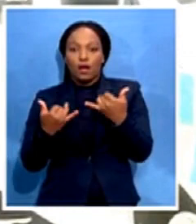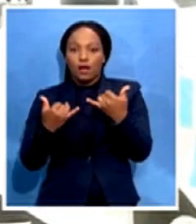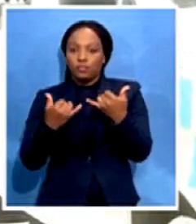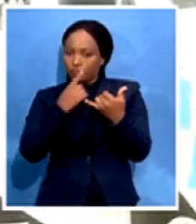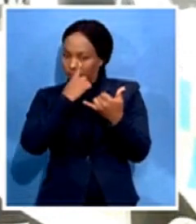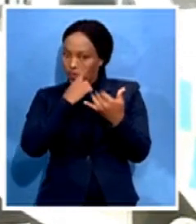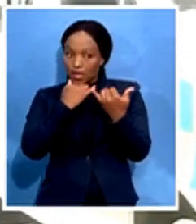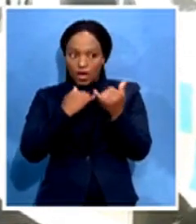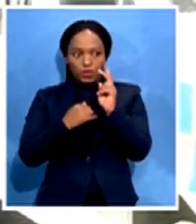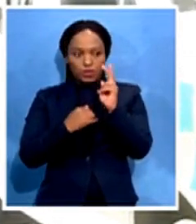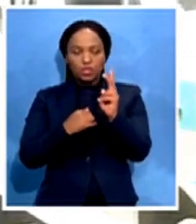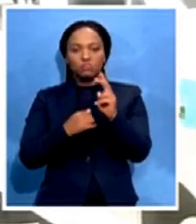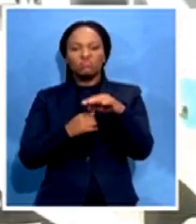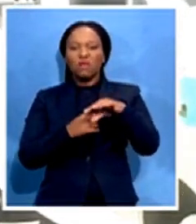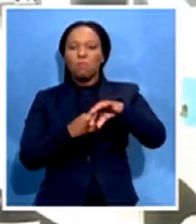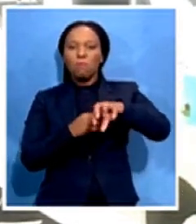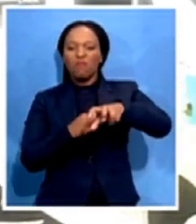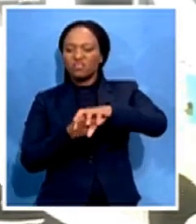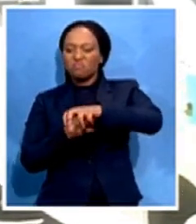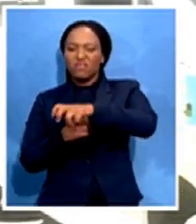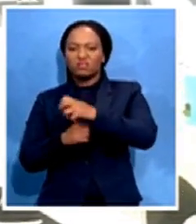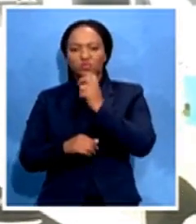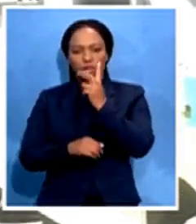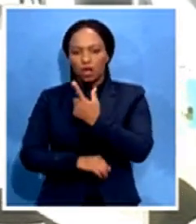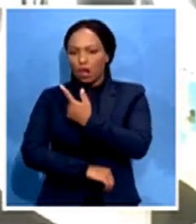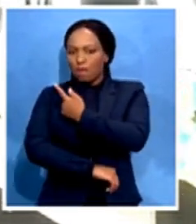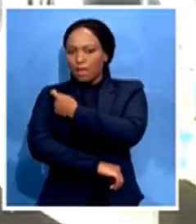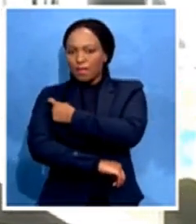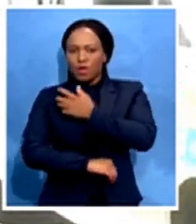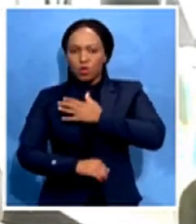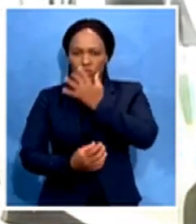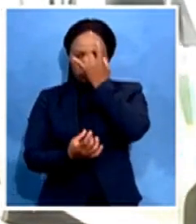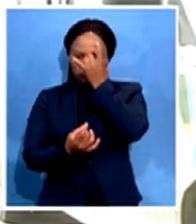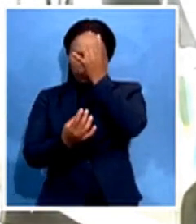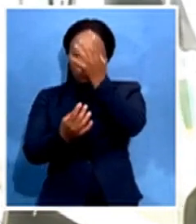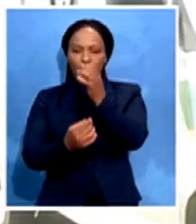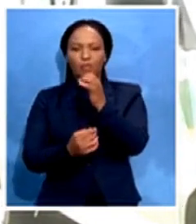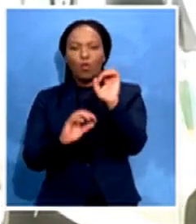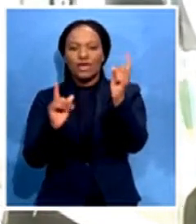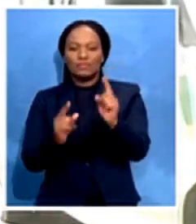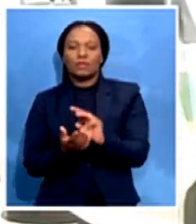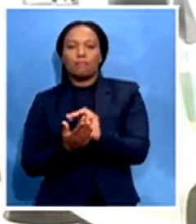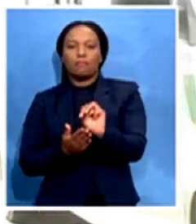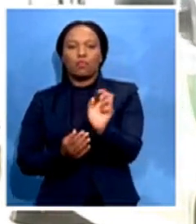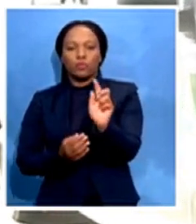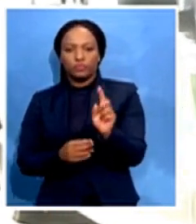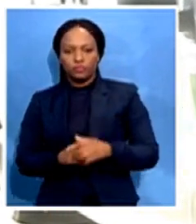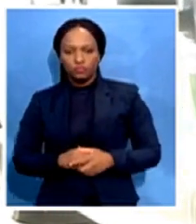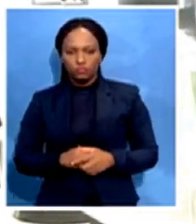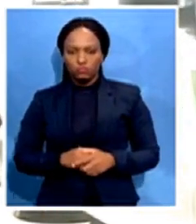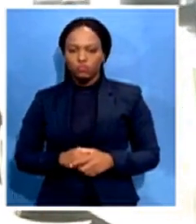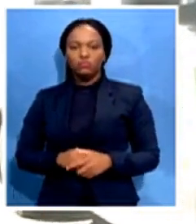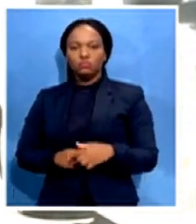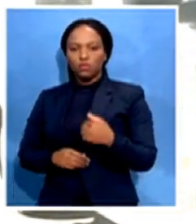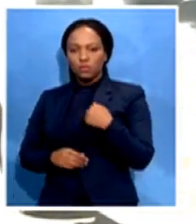special message for your colleagues? Well, I must say that I'm very, very proud of all the nurses at Gray's Hospital and the doctors as